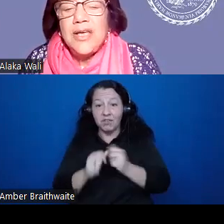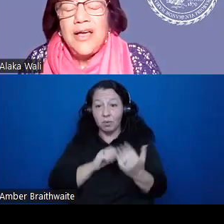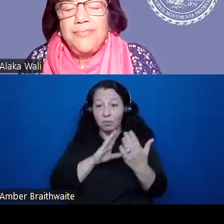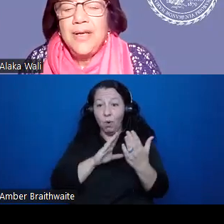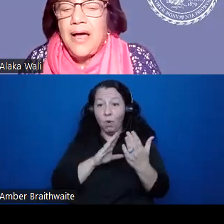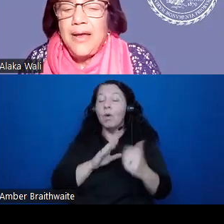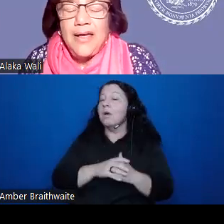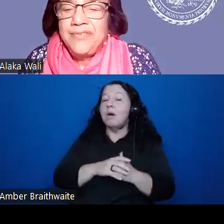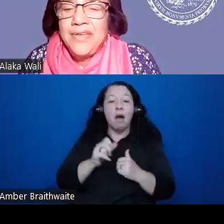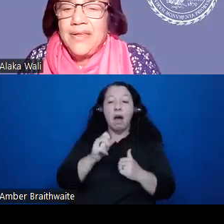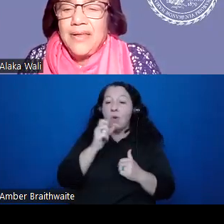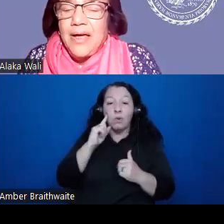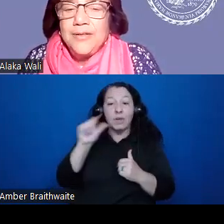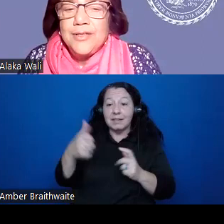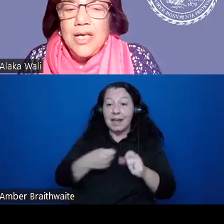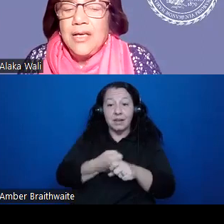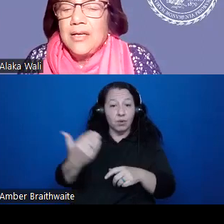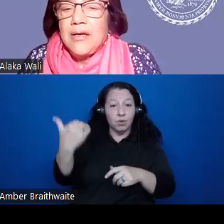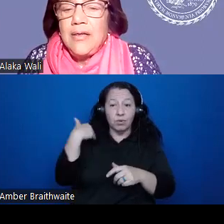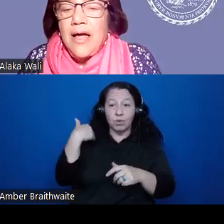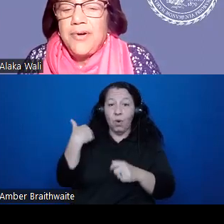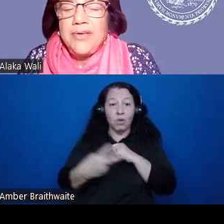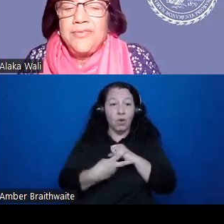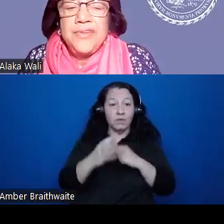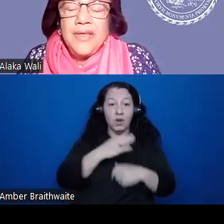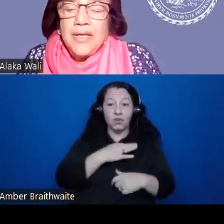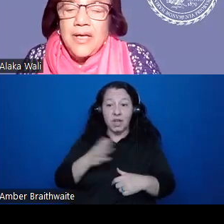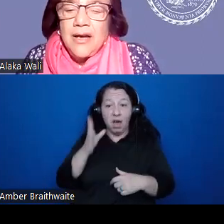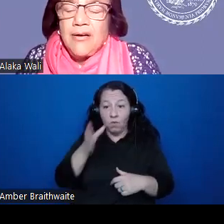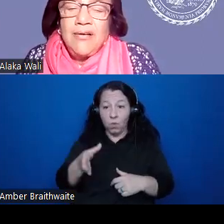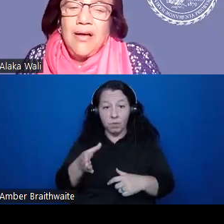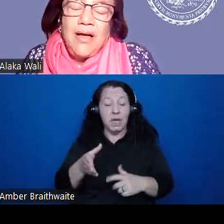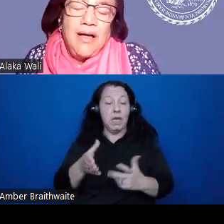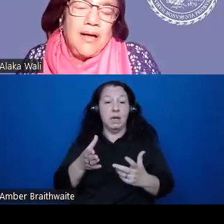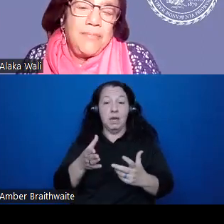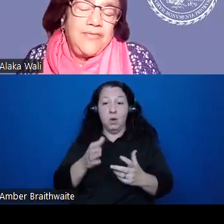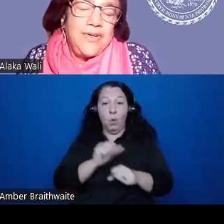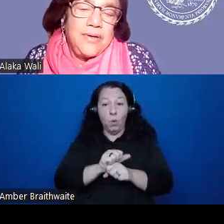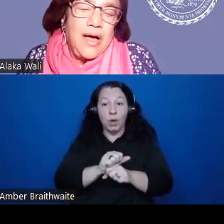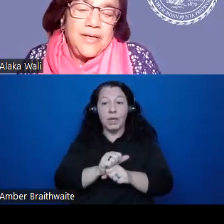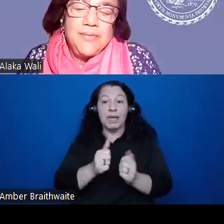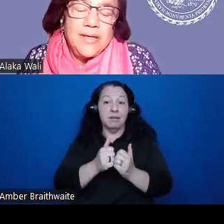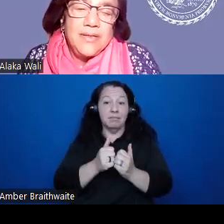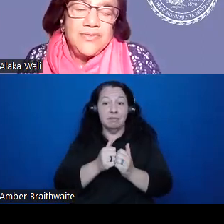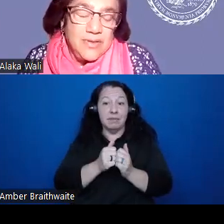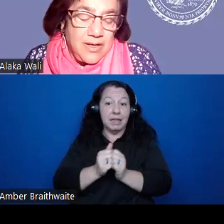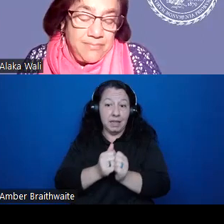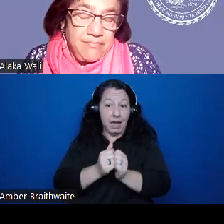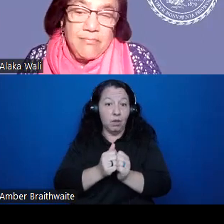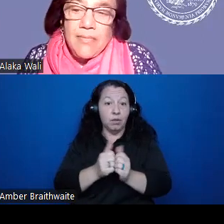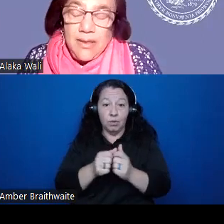conservation staff would not have undertaken a collaborative care of an item like